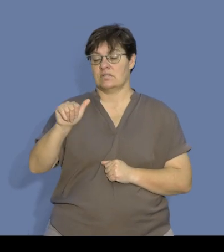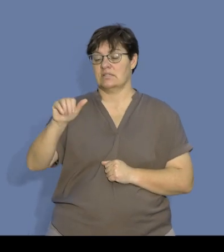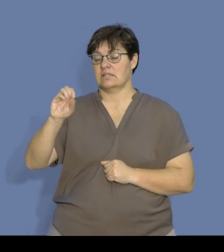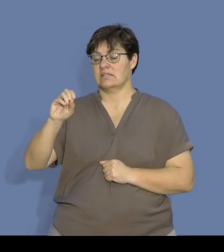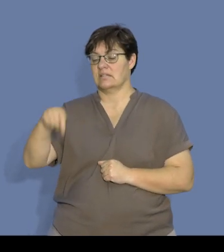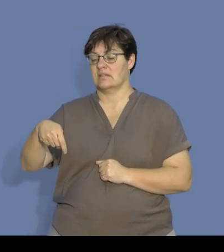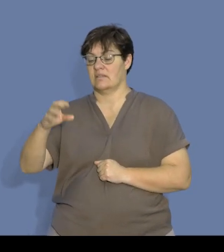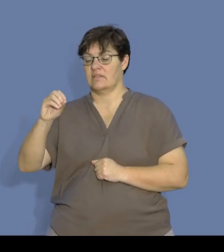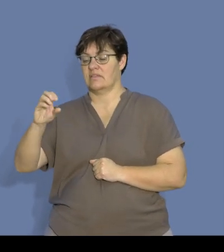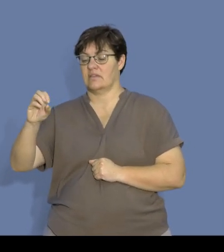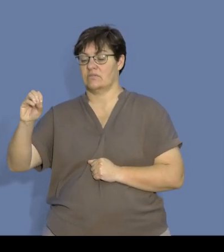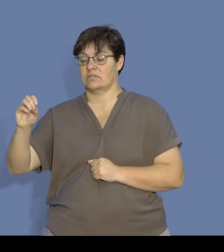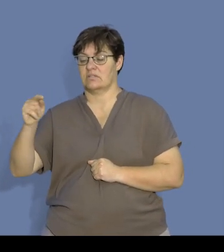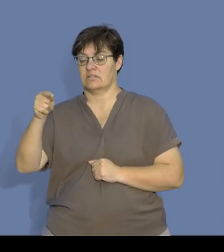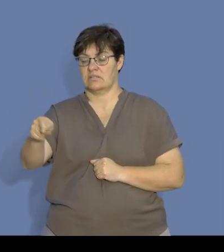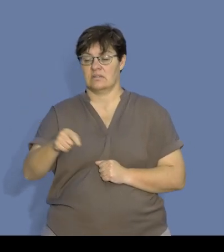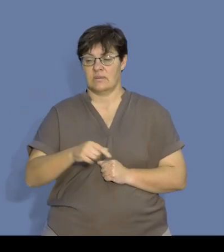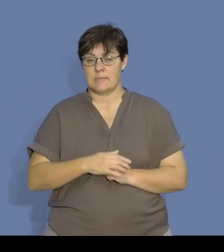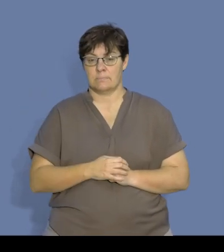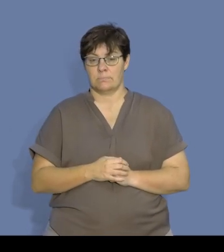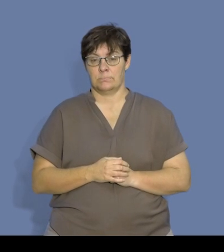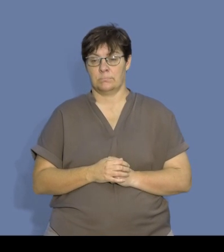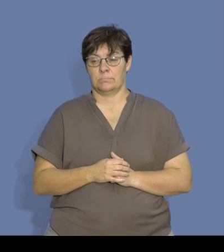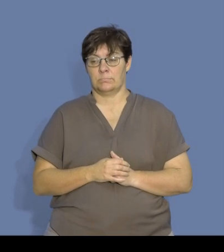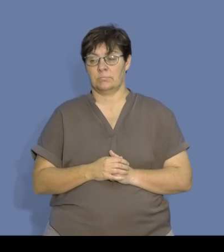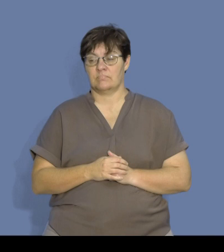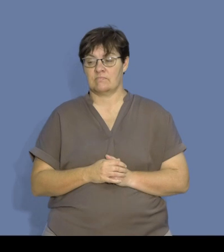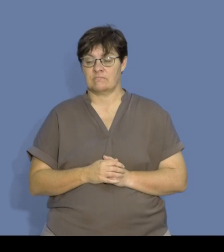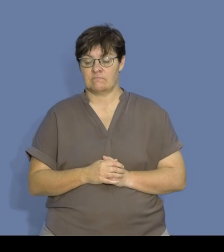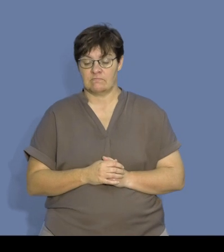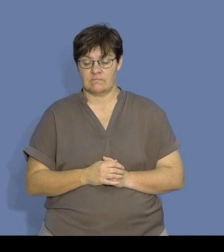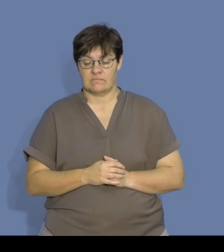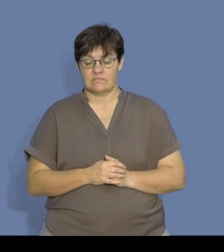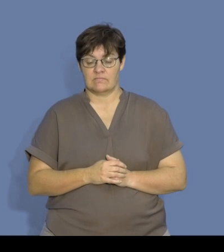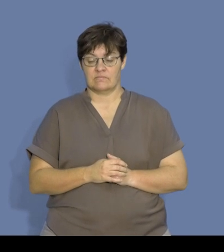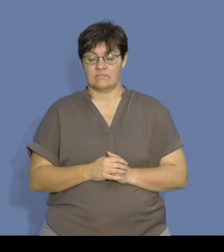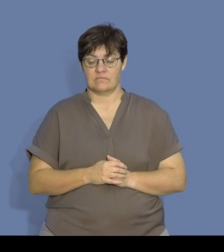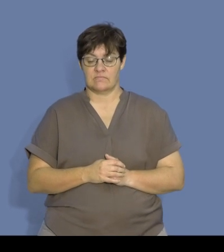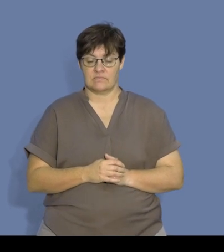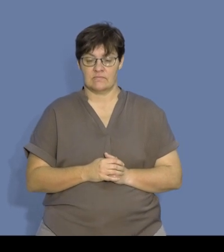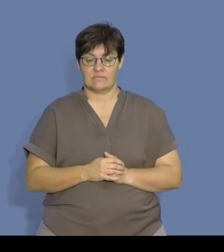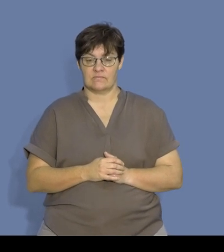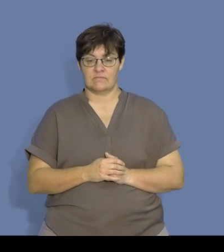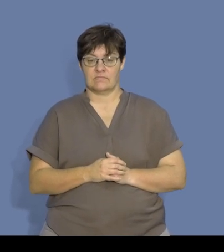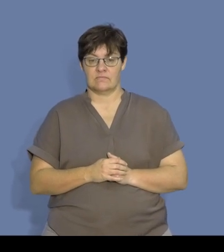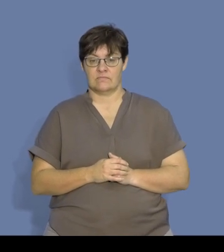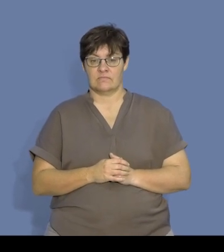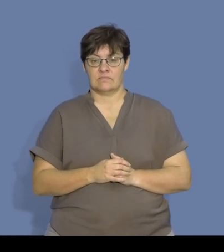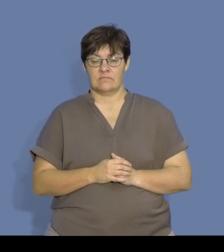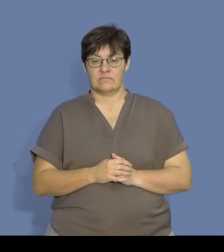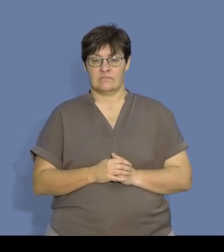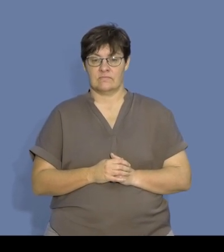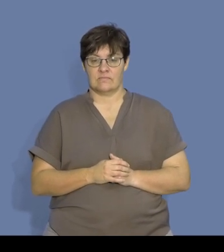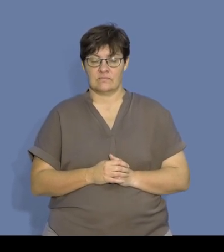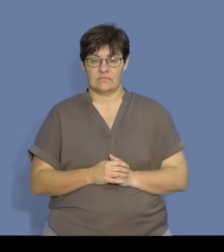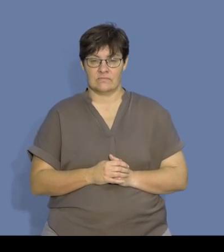450,000 for Anele. Okay, and then Vish has taken 460, so let's fill that in.